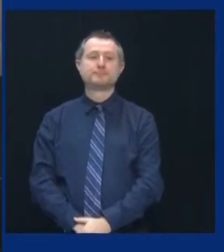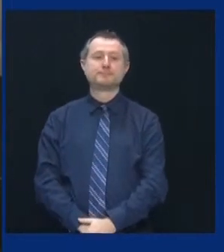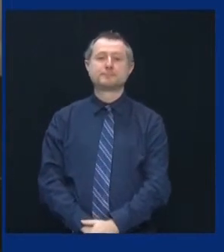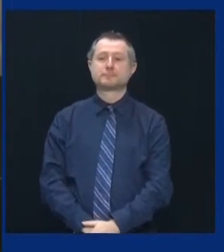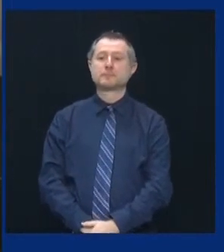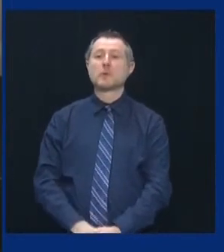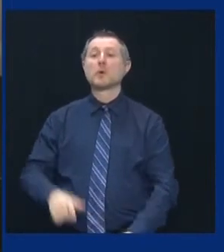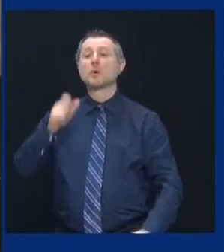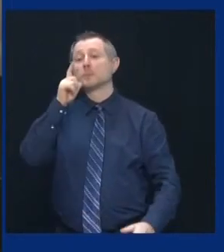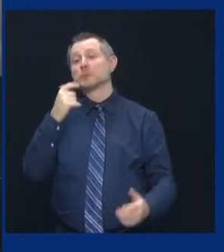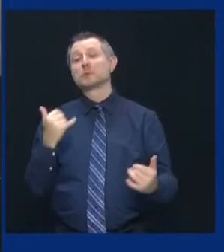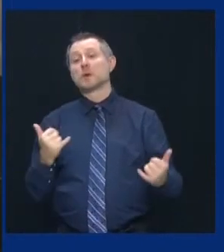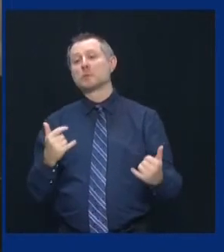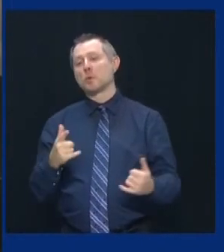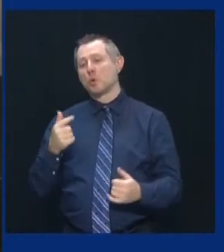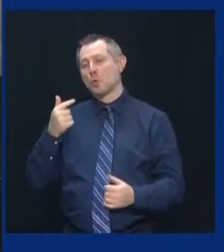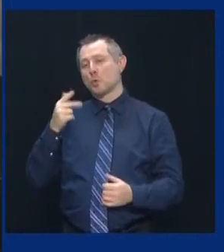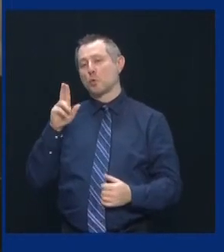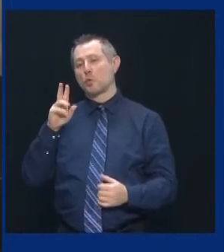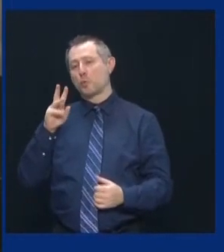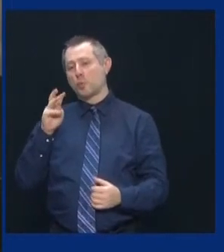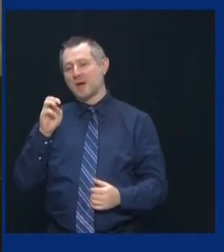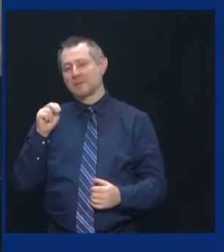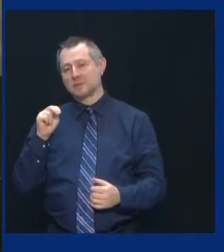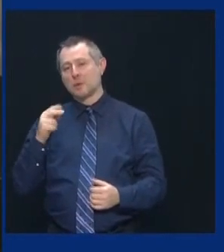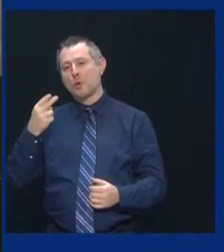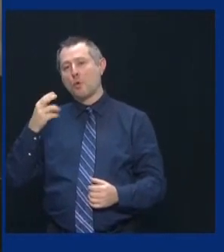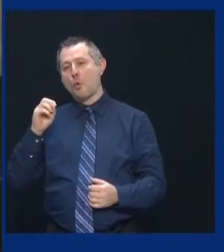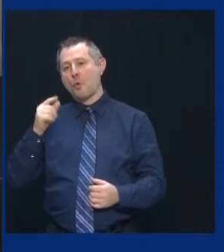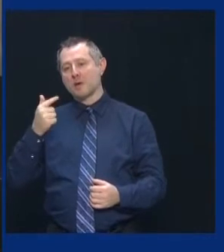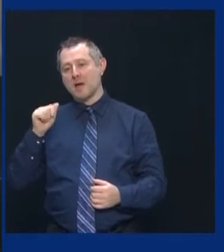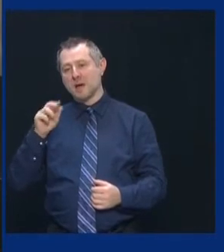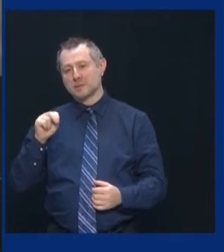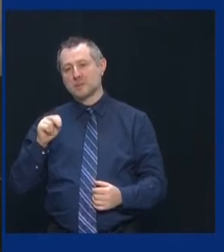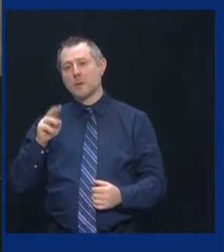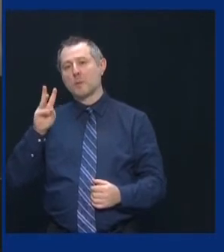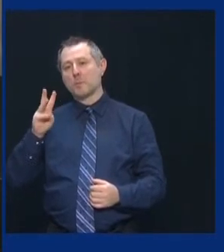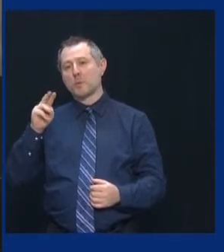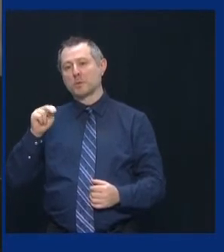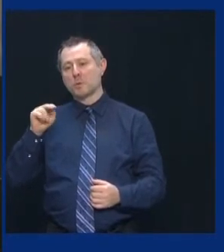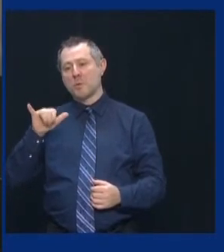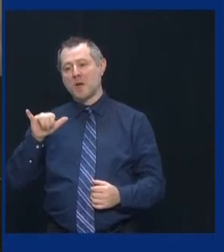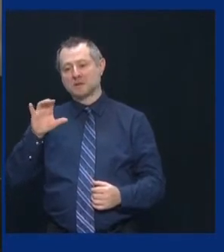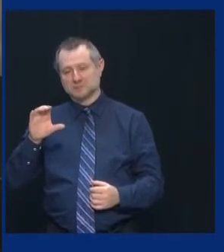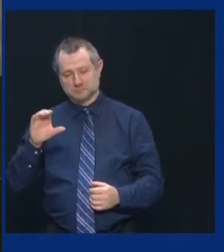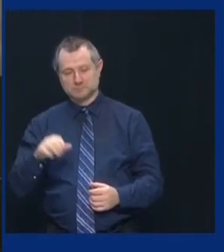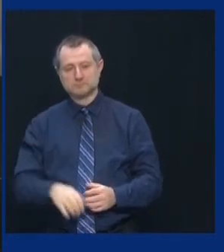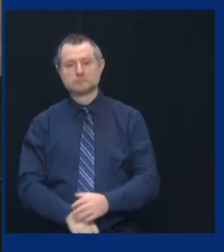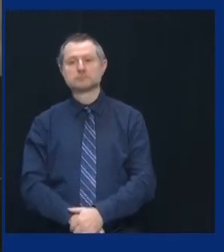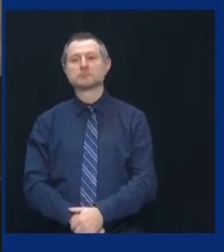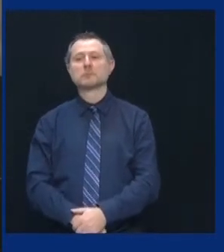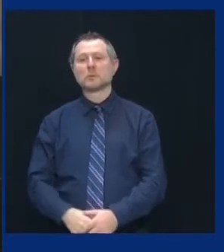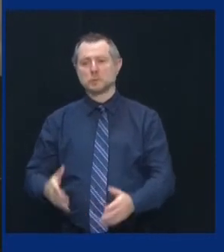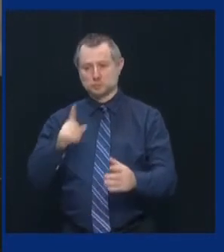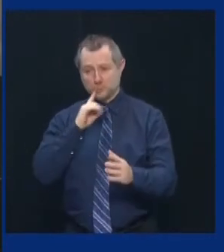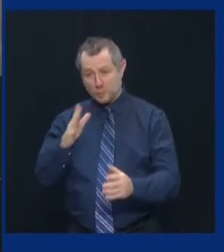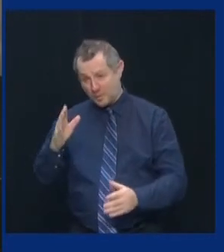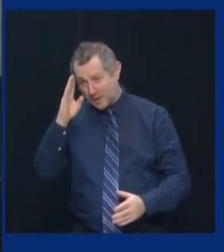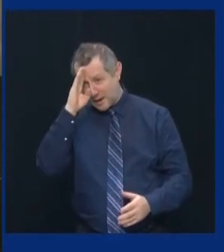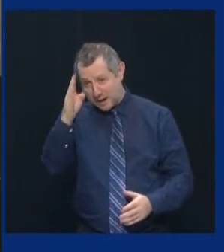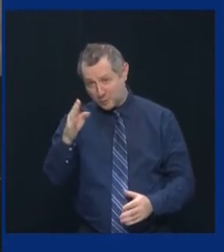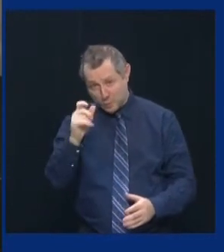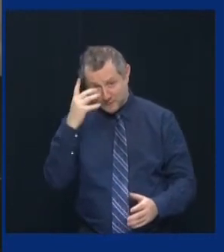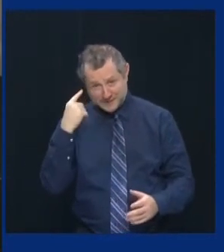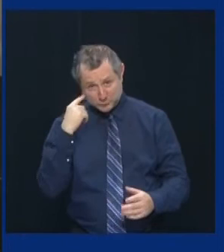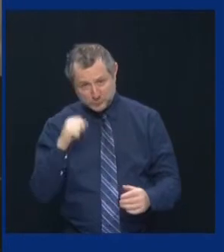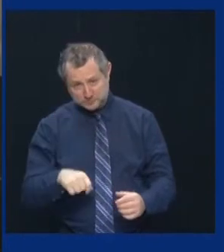Governor, you now have Gwen Hogan of WNYC. Gwen, your line is now open. Hi, Please can unmute you your hear microphone. me? Yes,